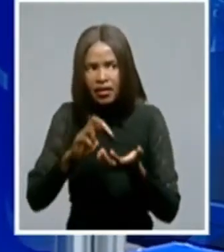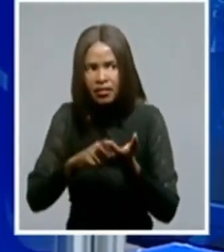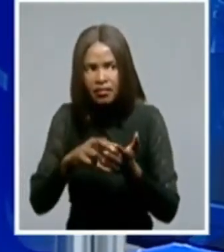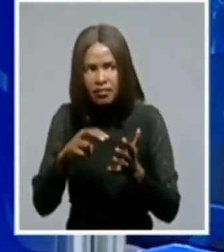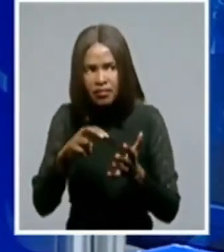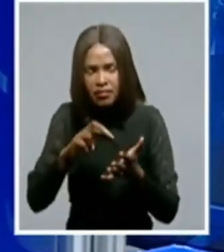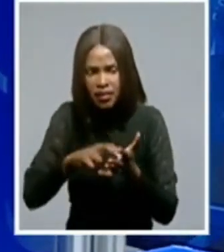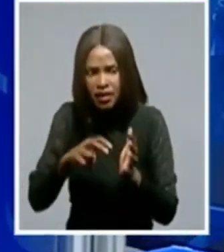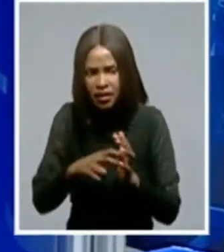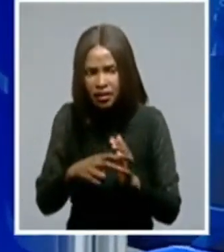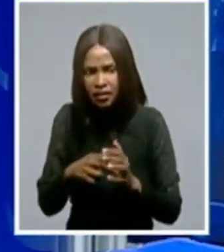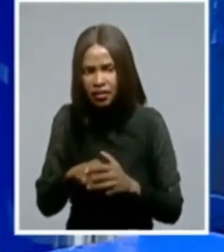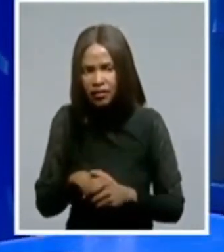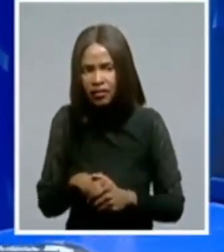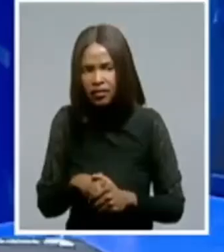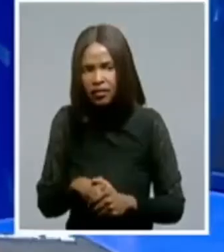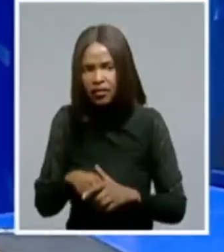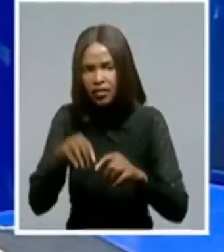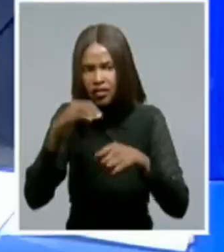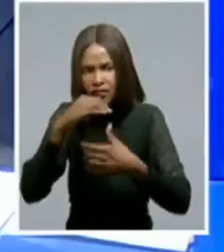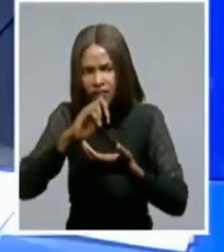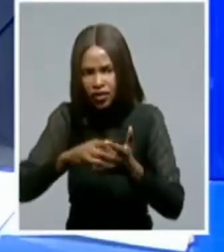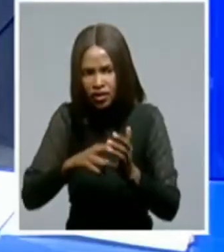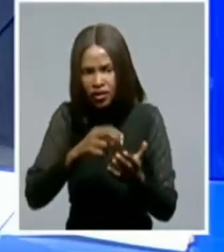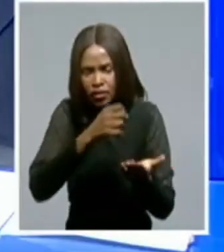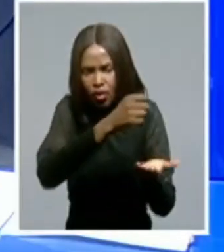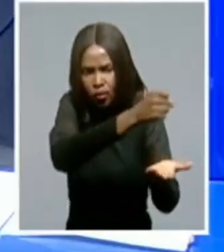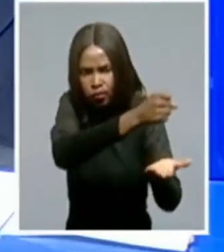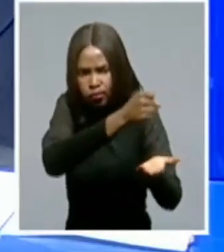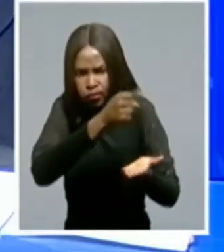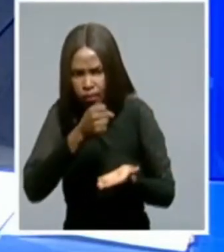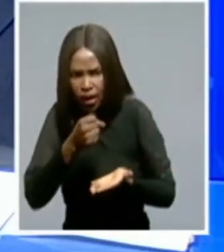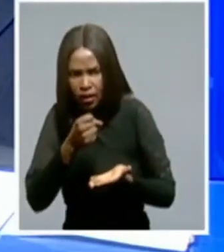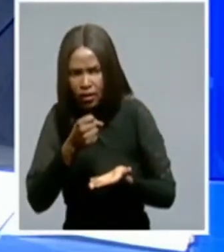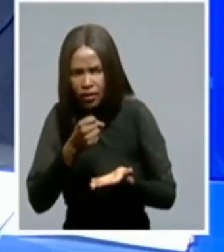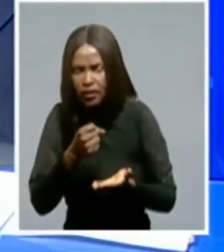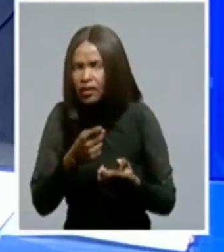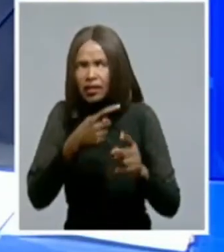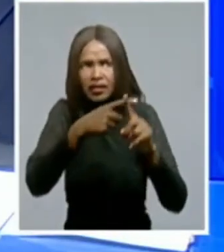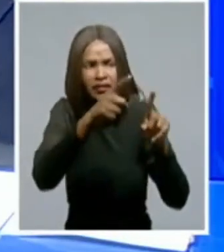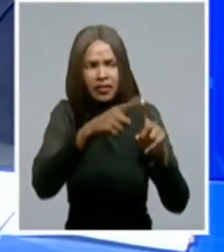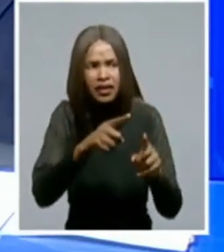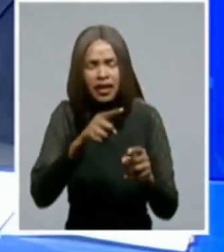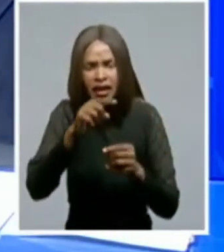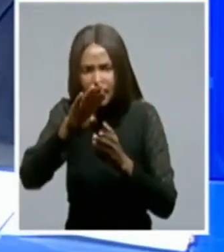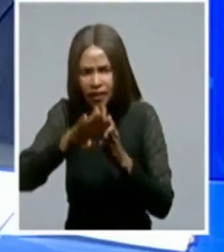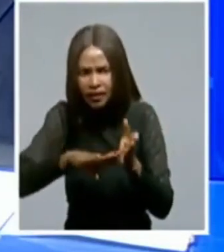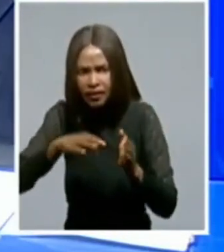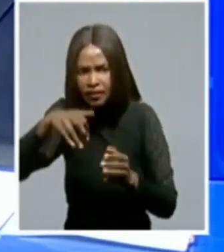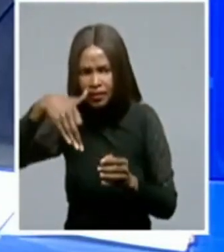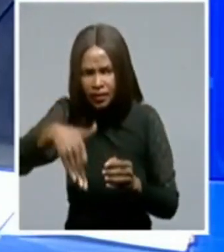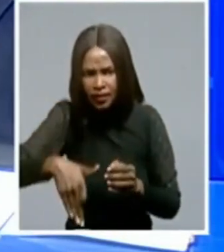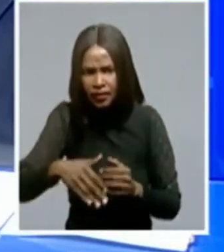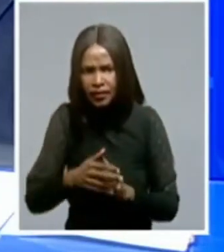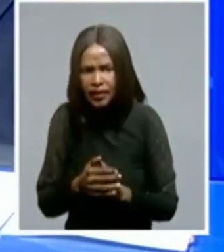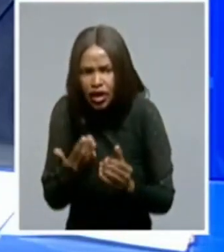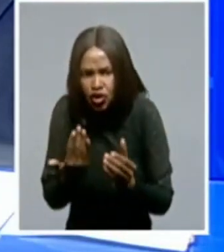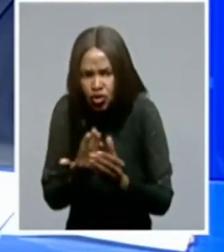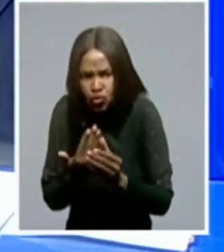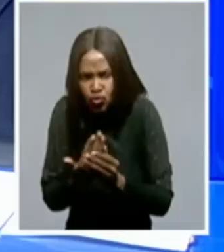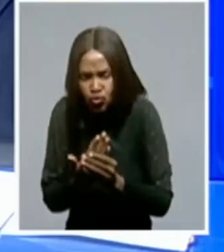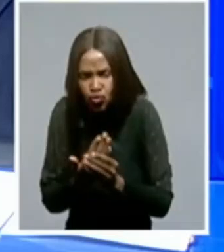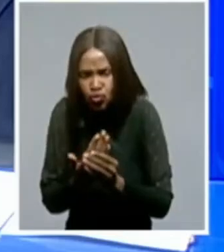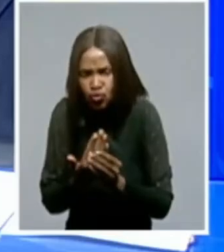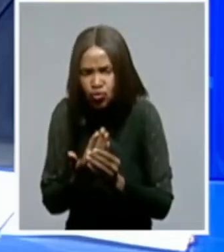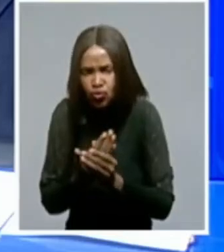it's new. I take my capital from wherever I'm coming from, whichever country I'm coming from, and I put it in your country, and it's a new